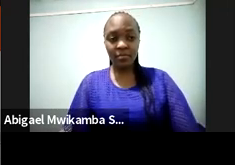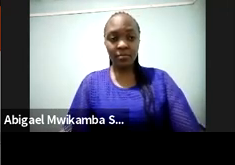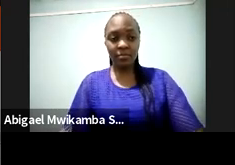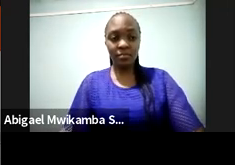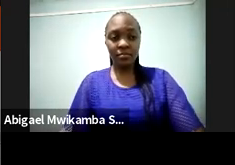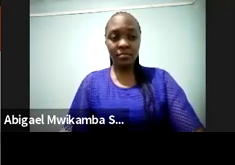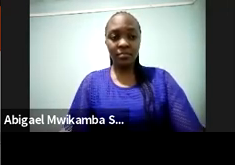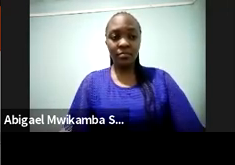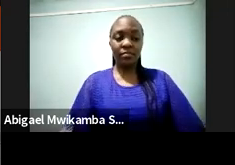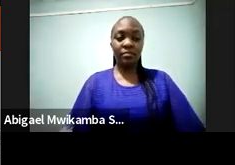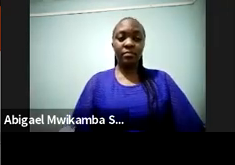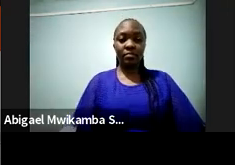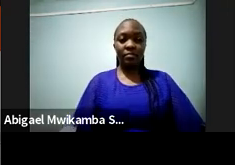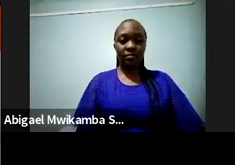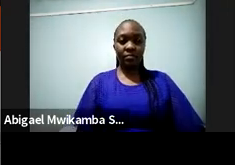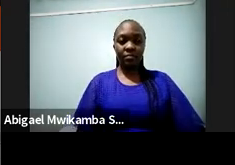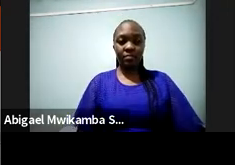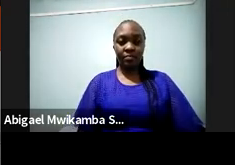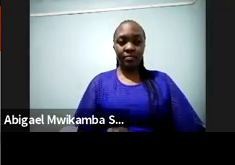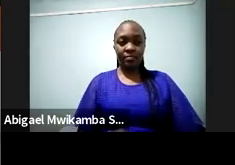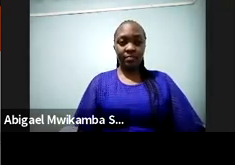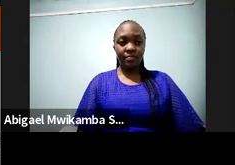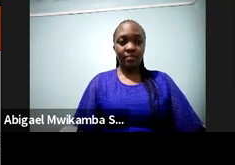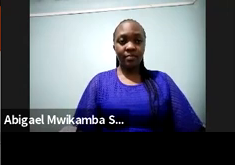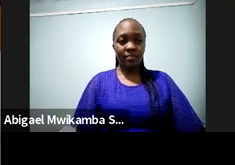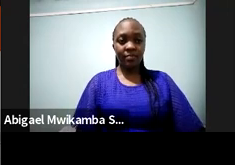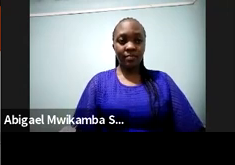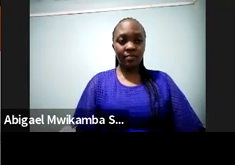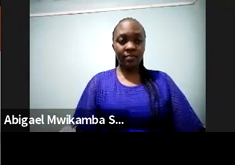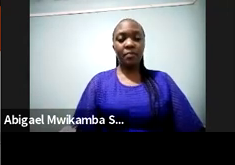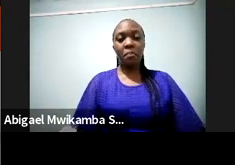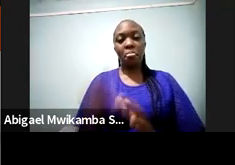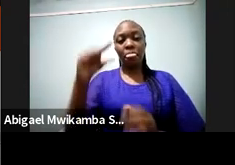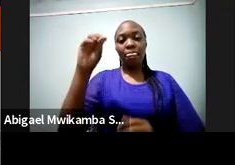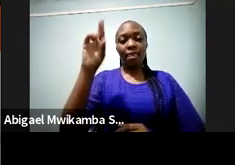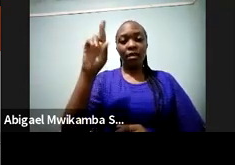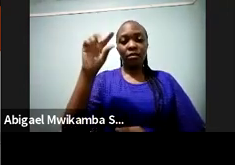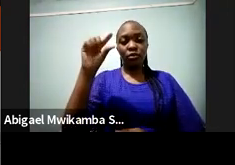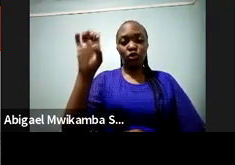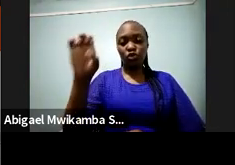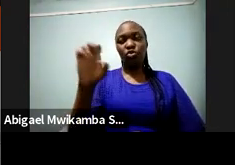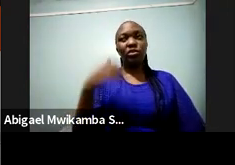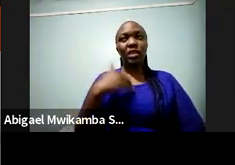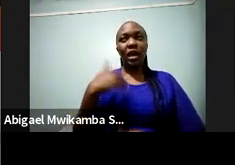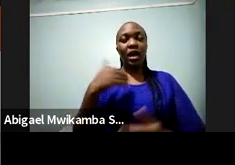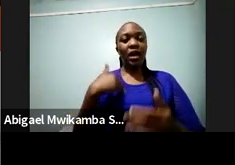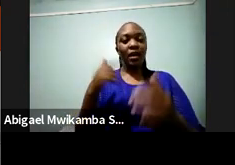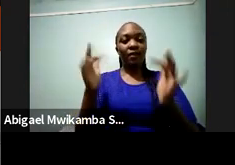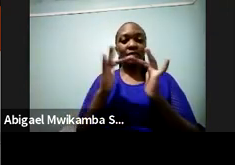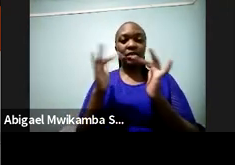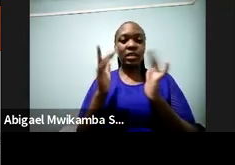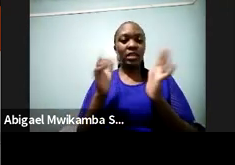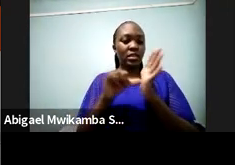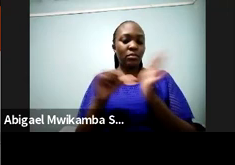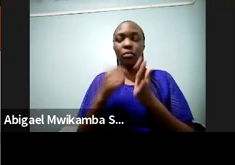George is having some problem with his connection, so he can't really hear us. So I will just ask ourselves to post some of the questions here, and